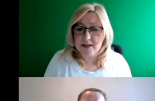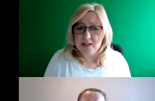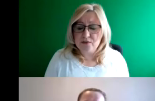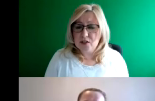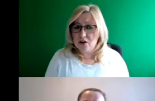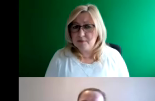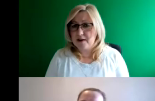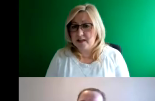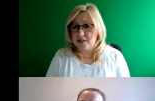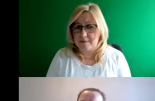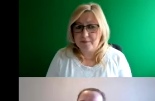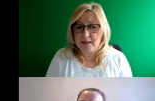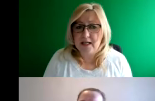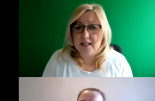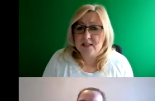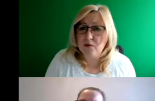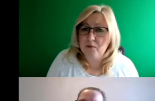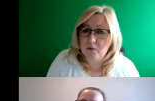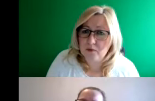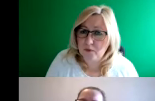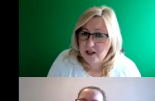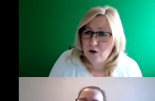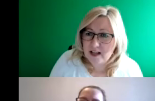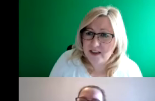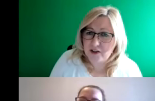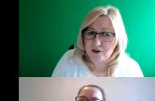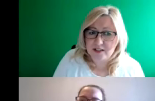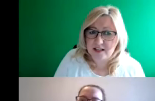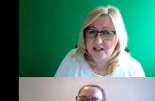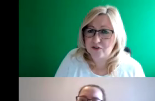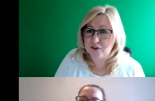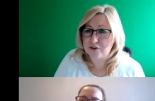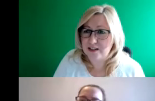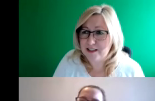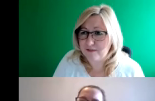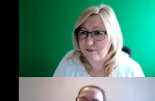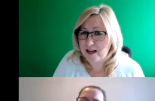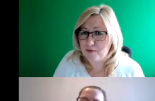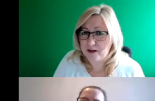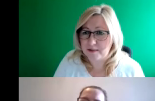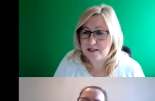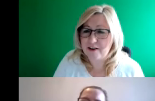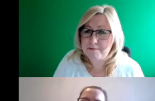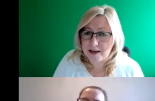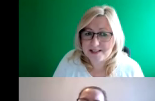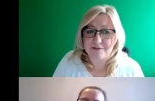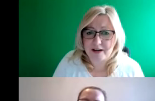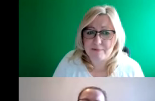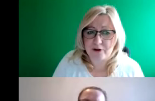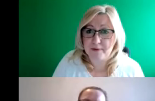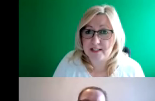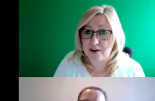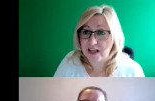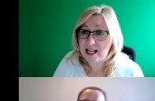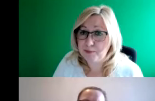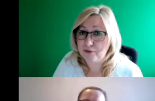11:45. You've talked about Isham. So we know then that you're going to think through the framework. I mean, it's a very basic